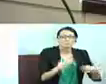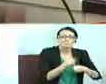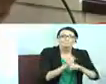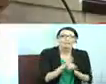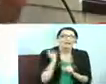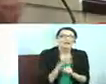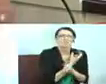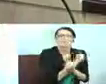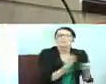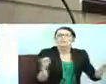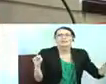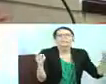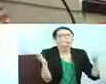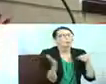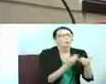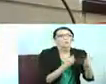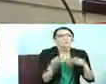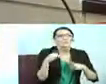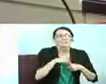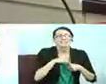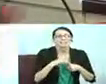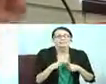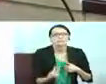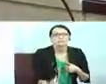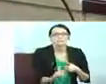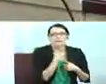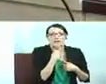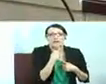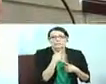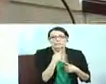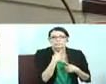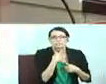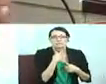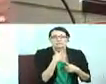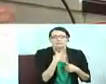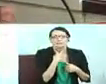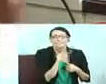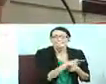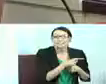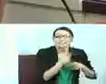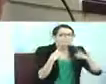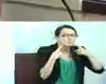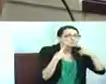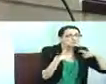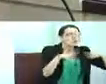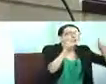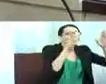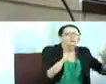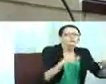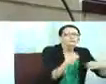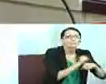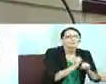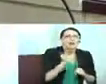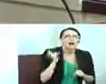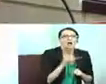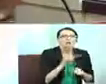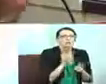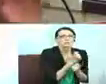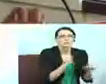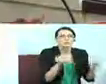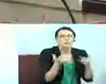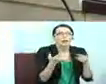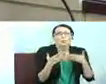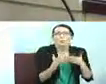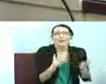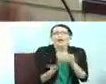us, from whatever entangles us. Our emancipator proclamator came to free us from whatever